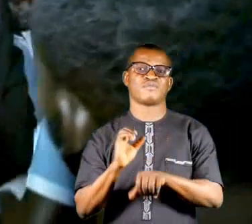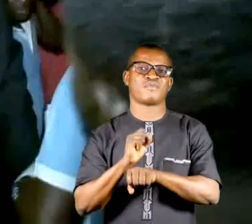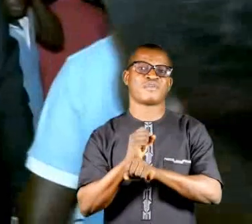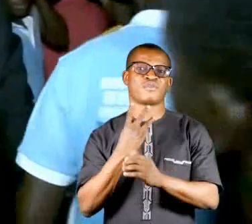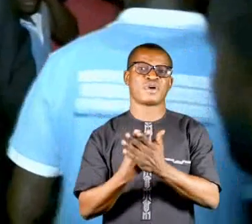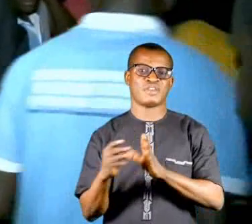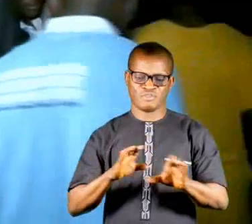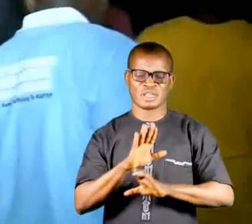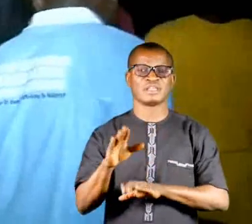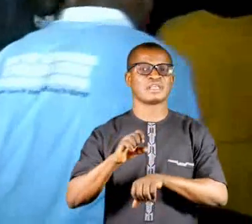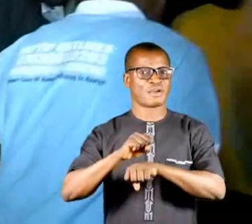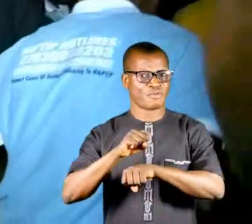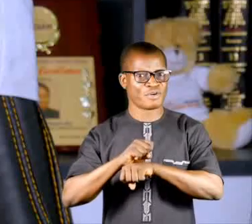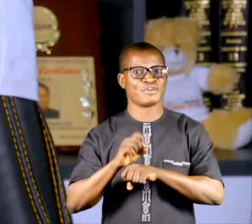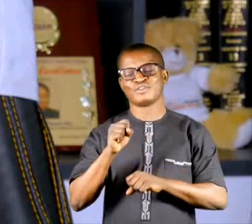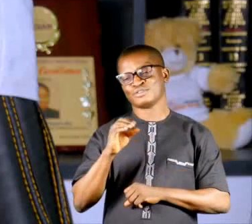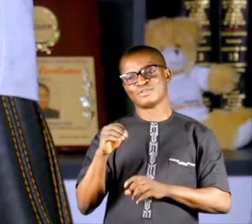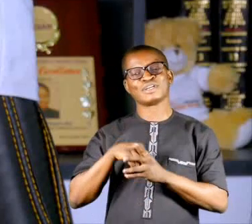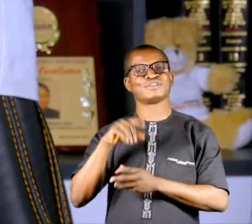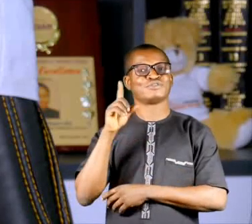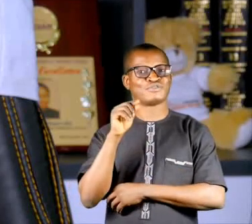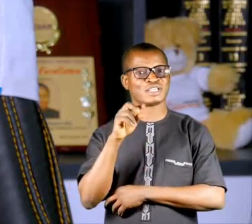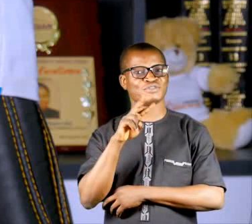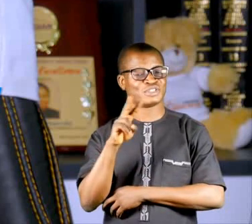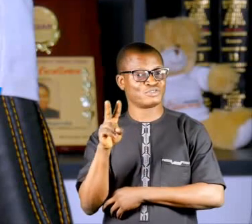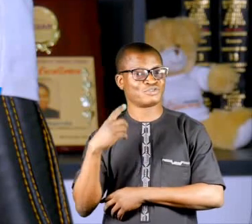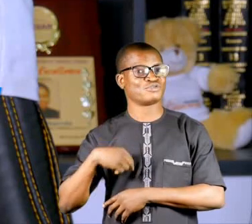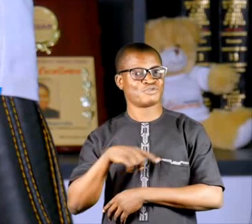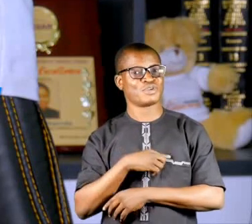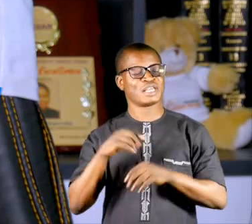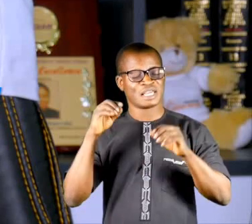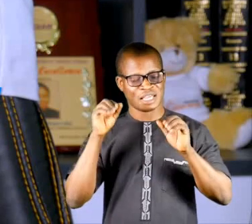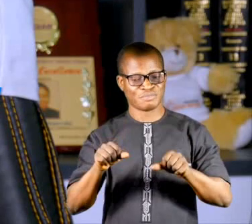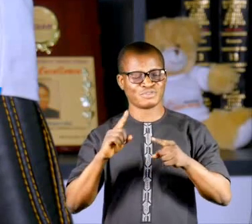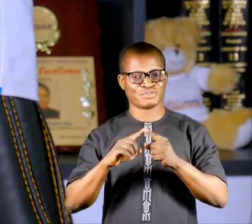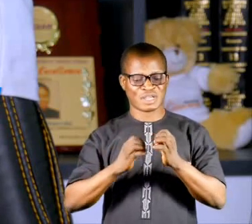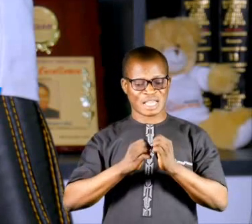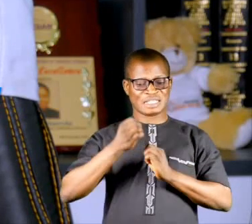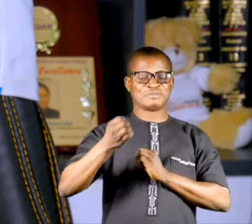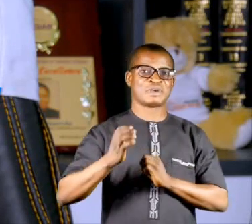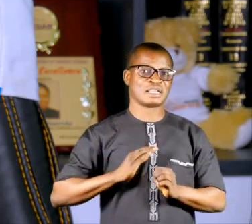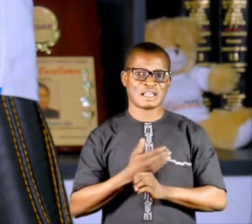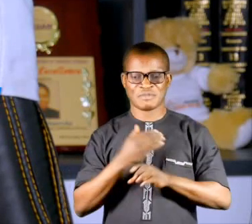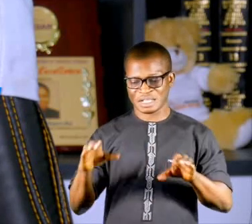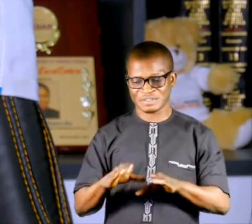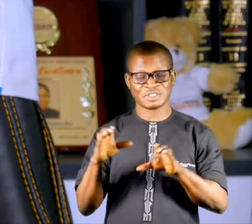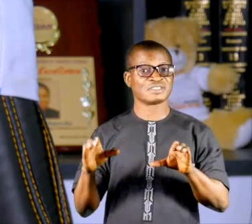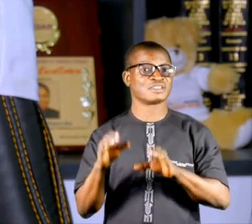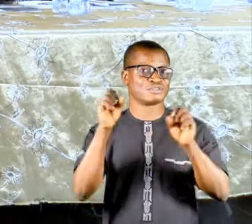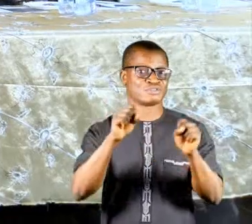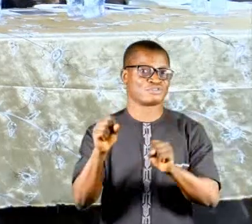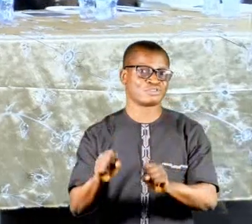way doing their job. So in 2022, we were able to expand our operational